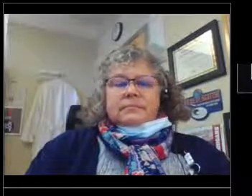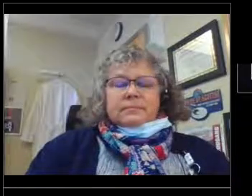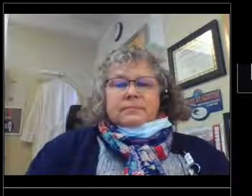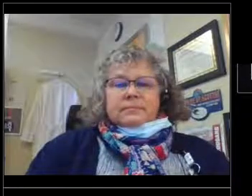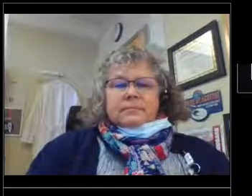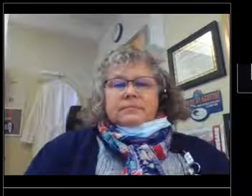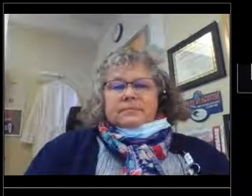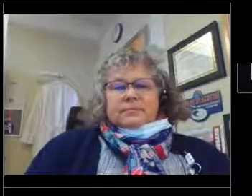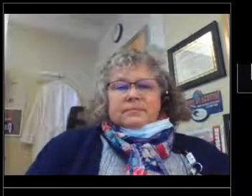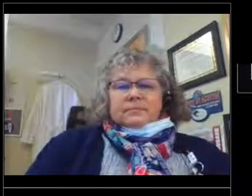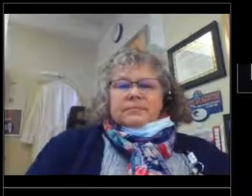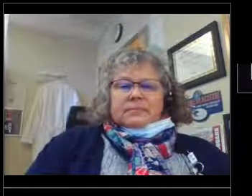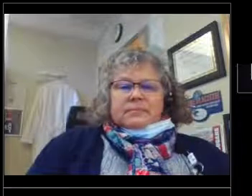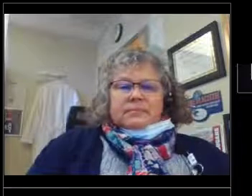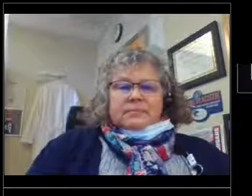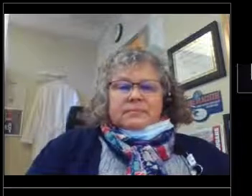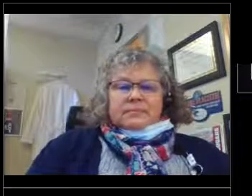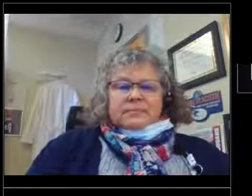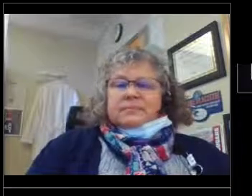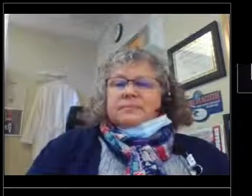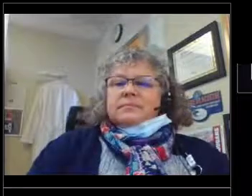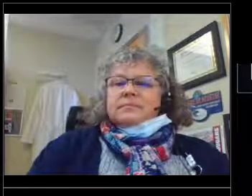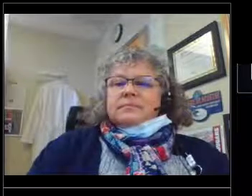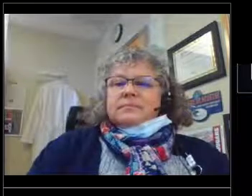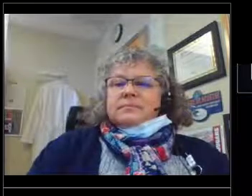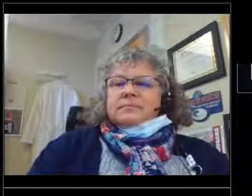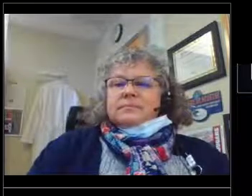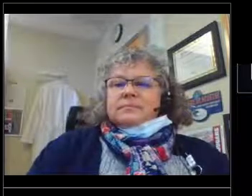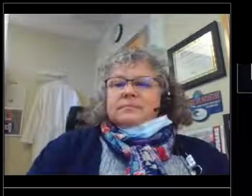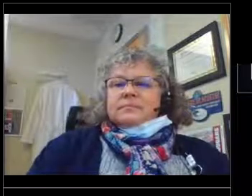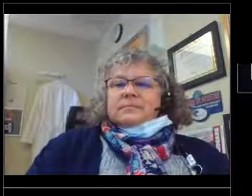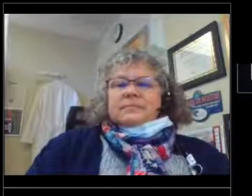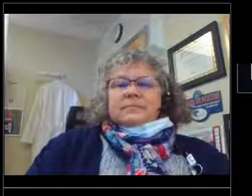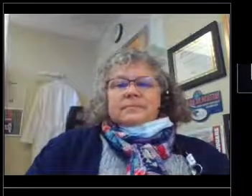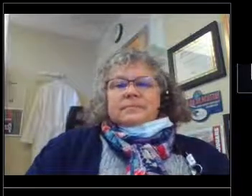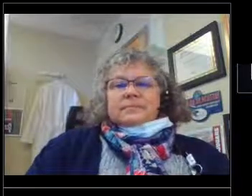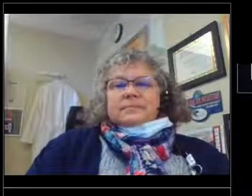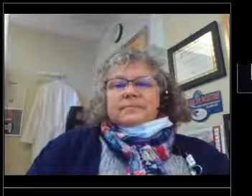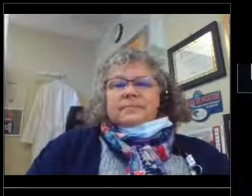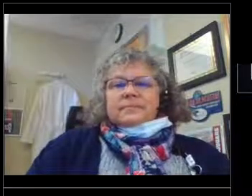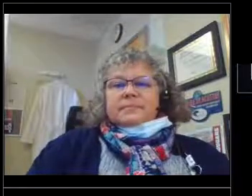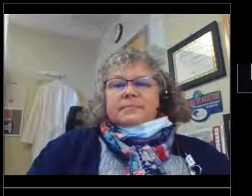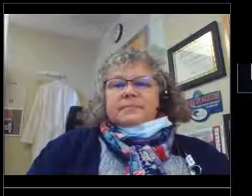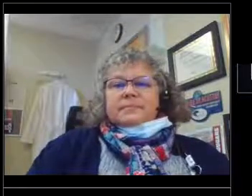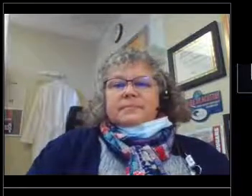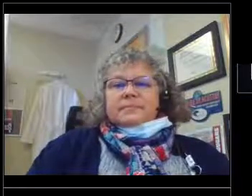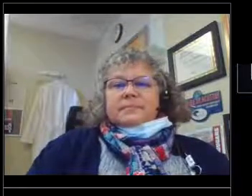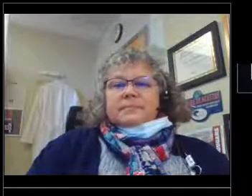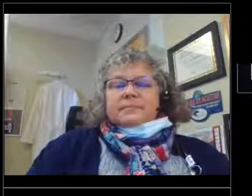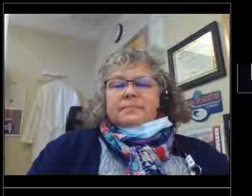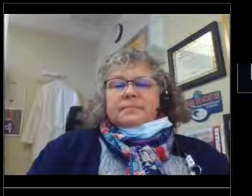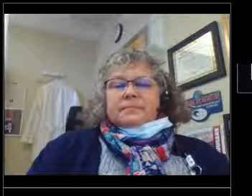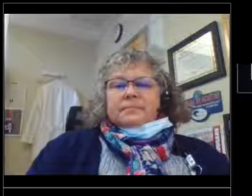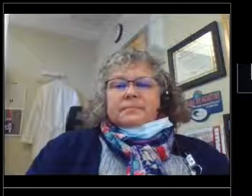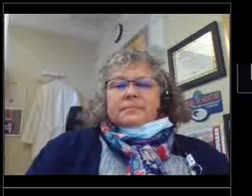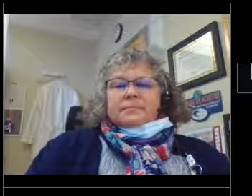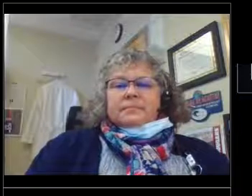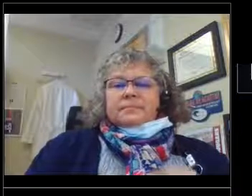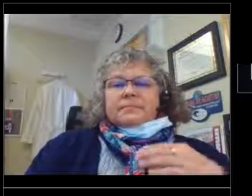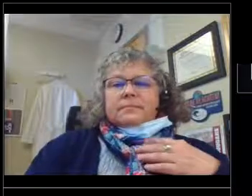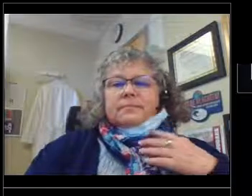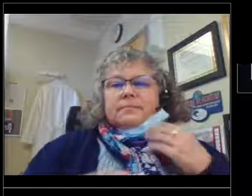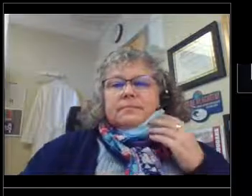There we go. The agenda for today's presentation is going to start with an overview of the PA laws and regulations